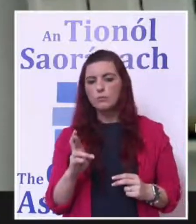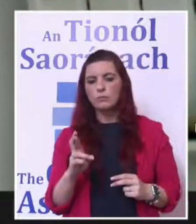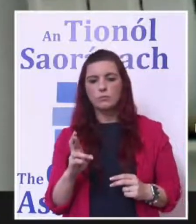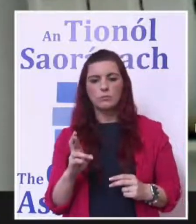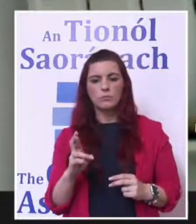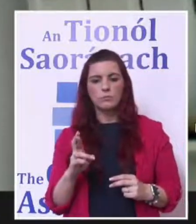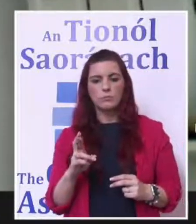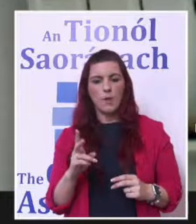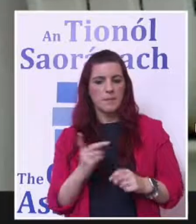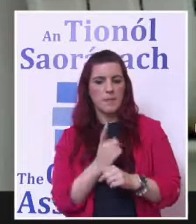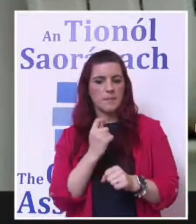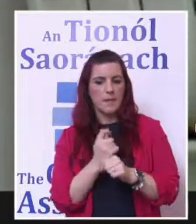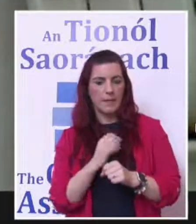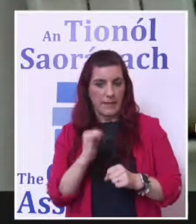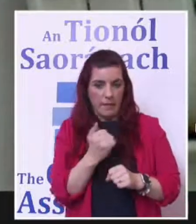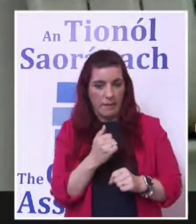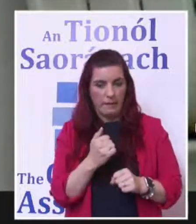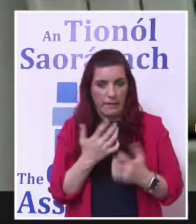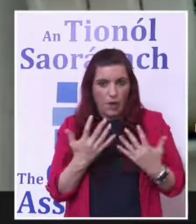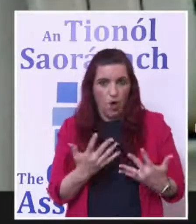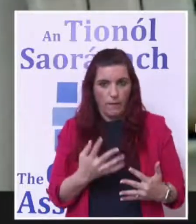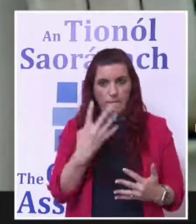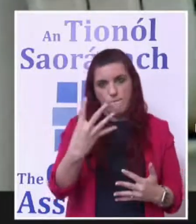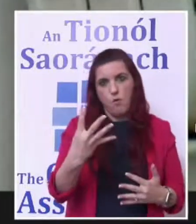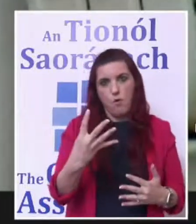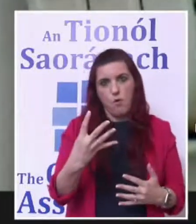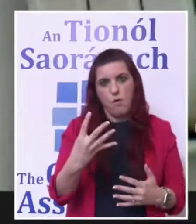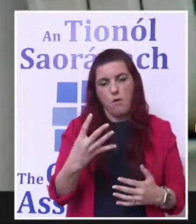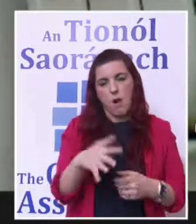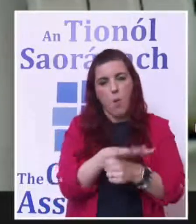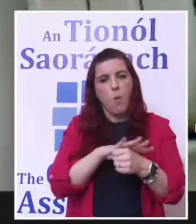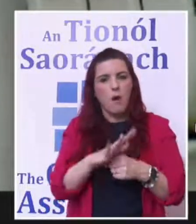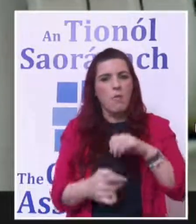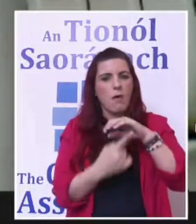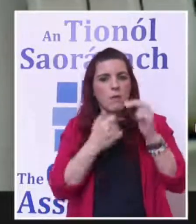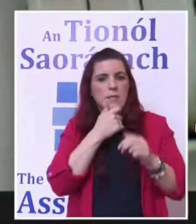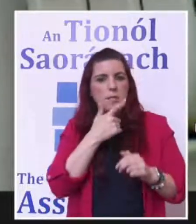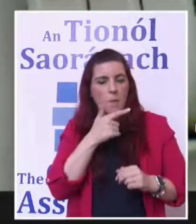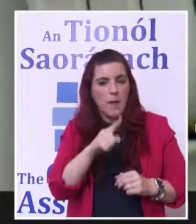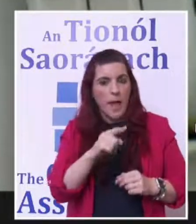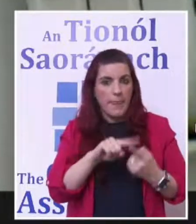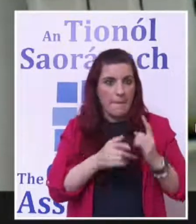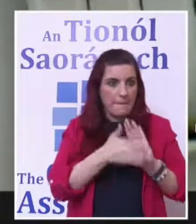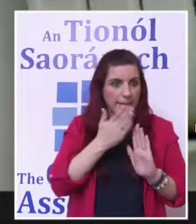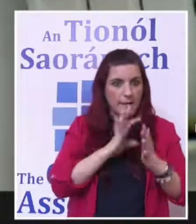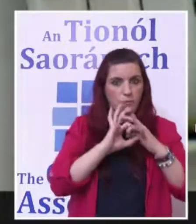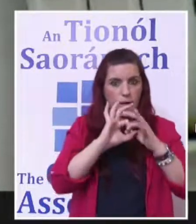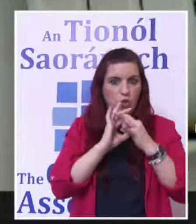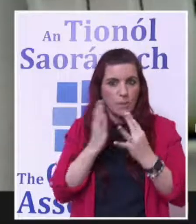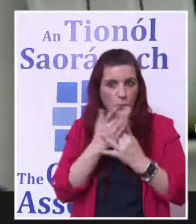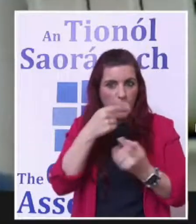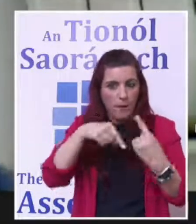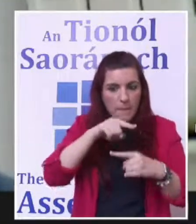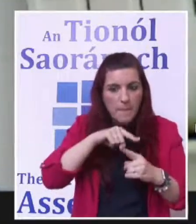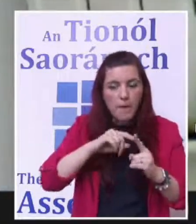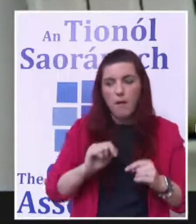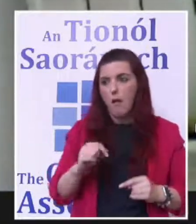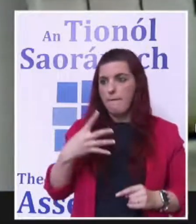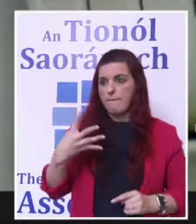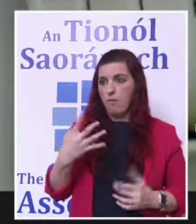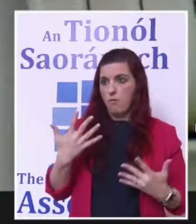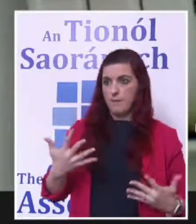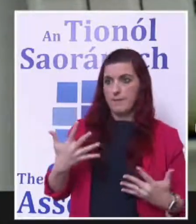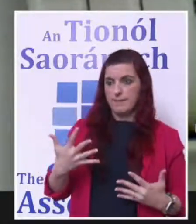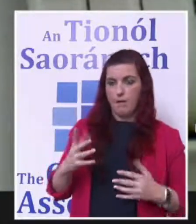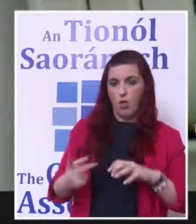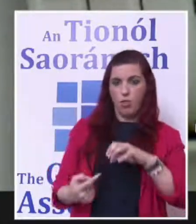whilst retaining the existing 4 local authorities and building relationships there? Are the